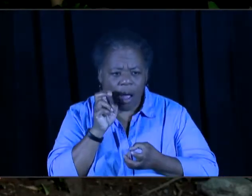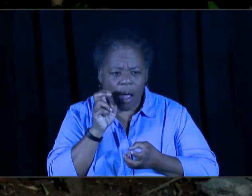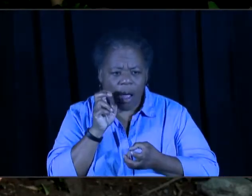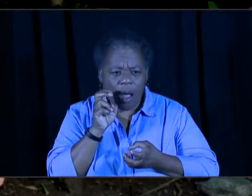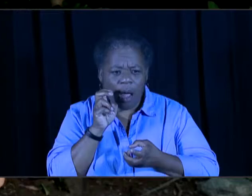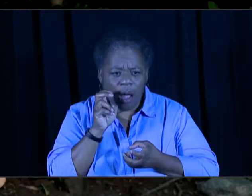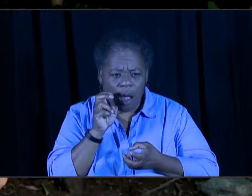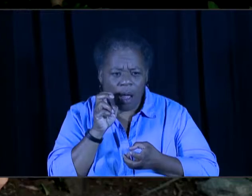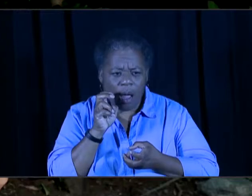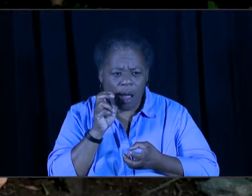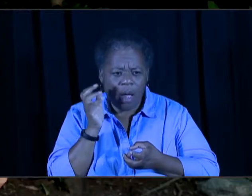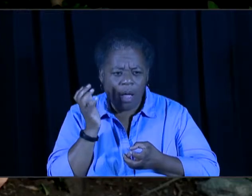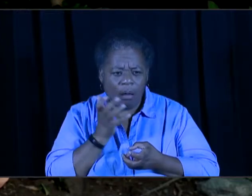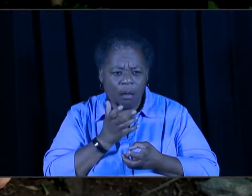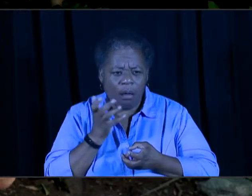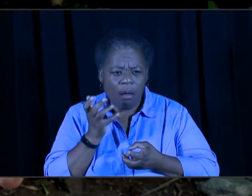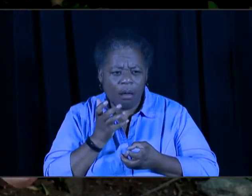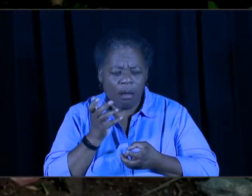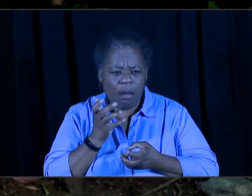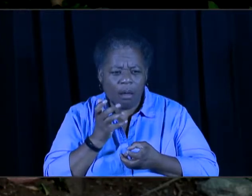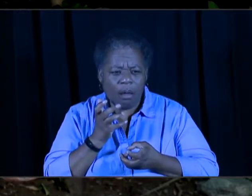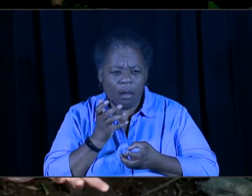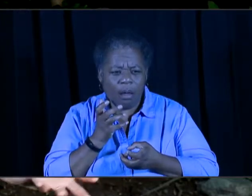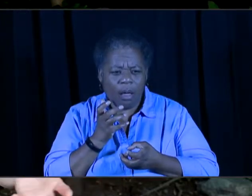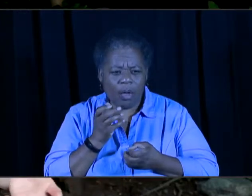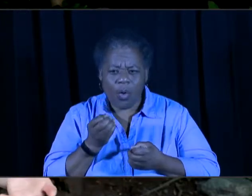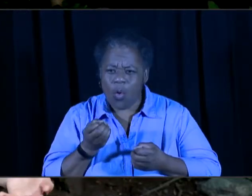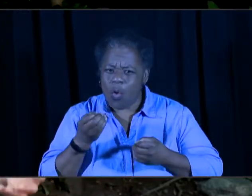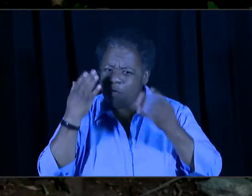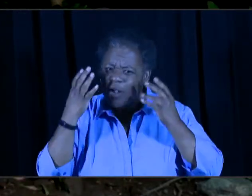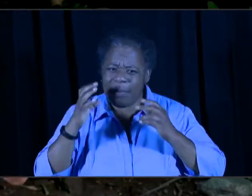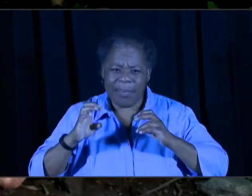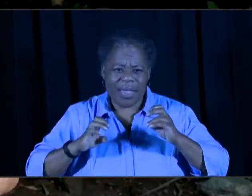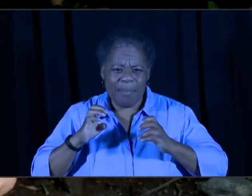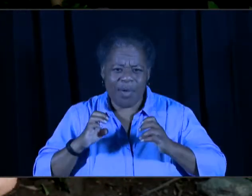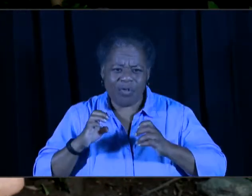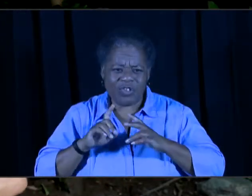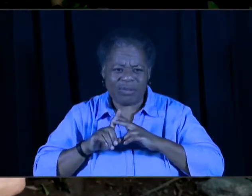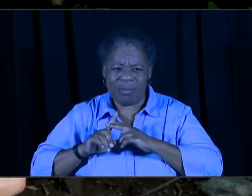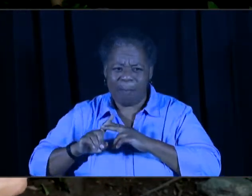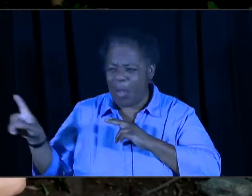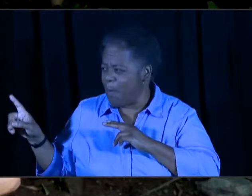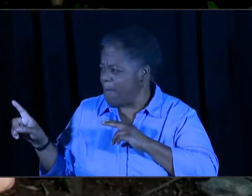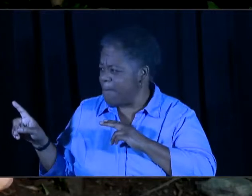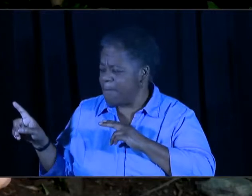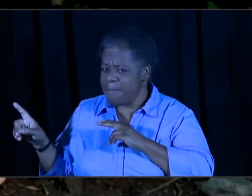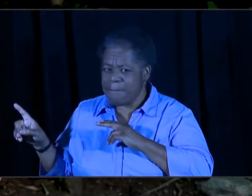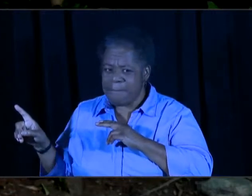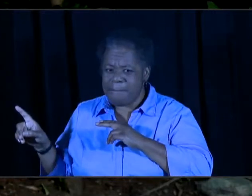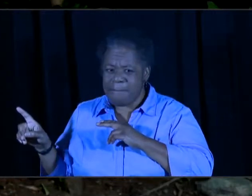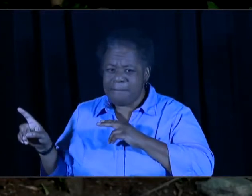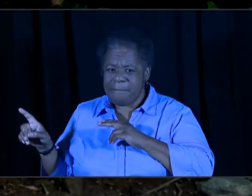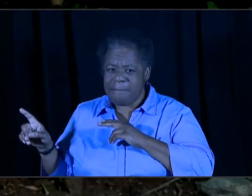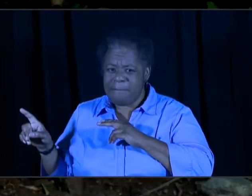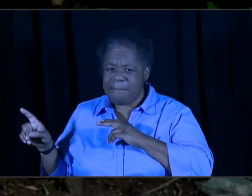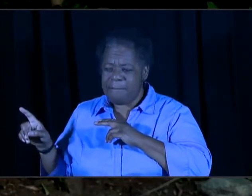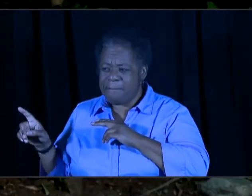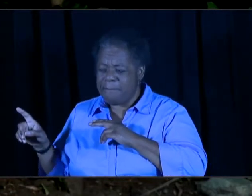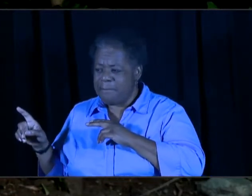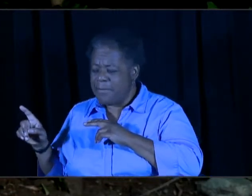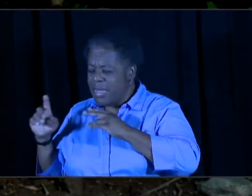them who was his full brother. Overcome by emotion, he left the room abruptly. After